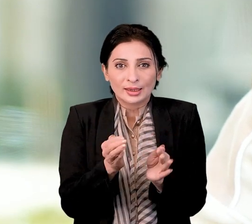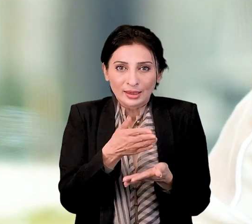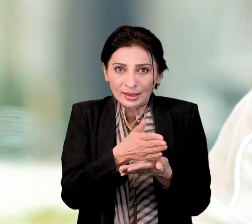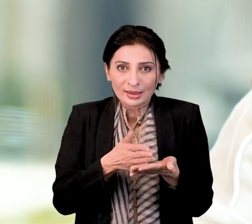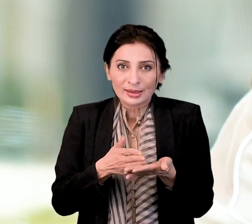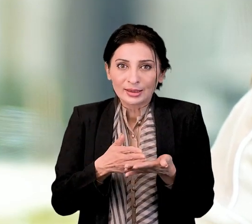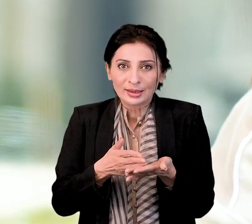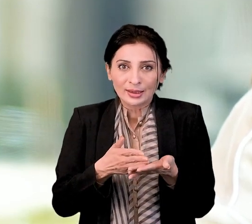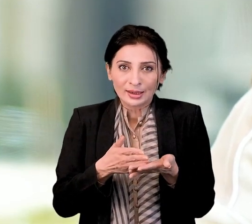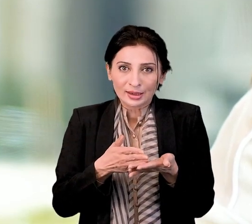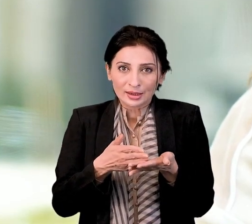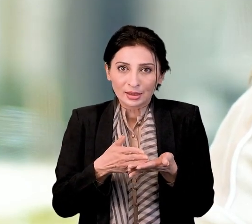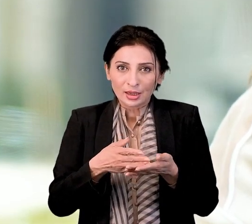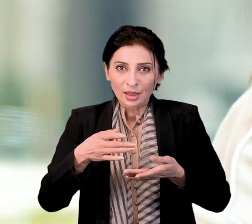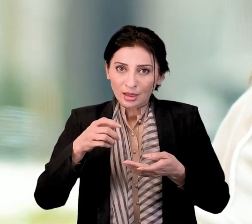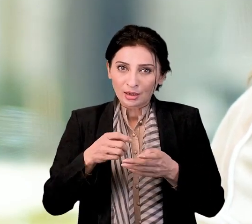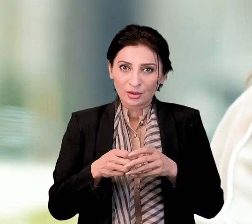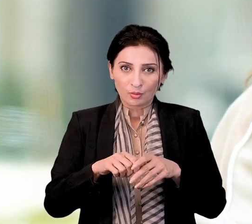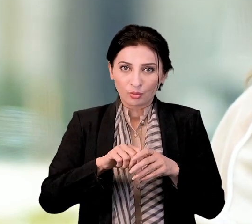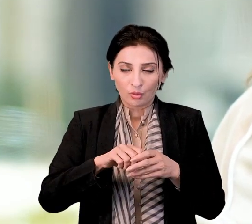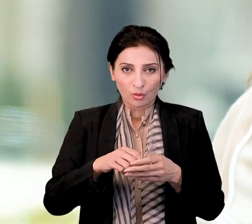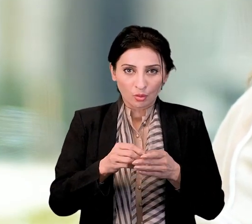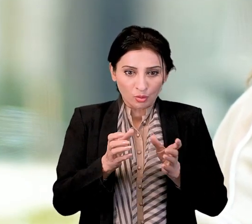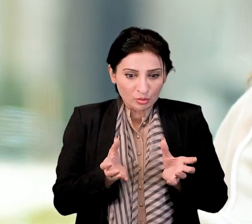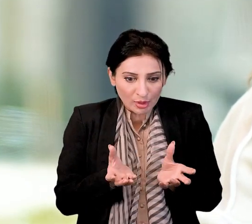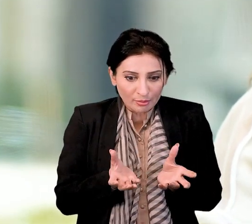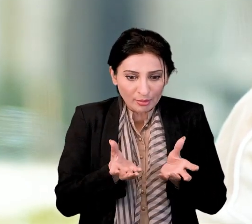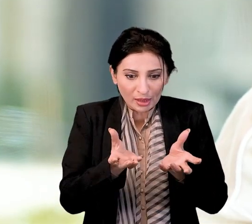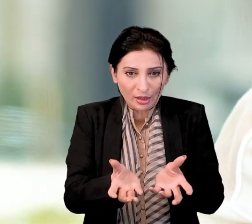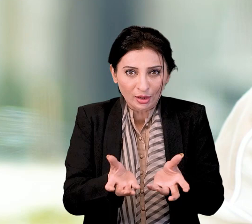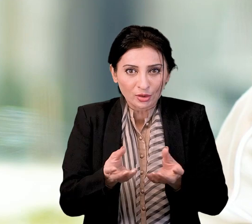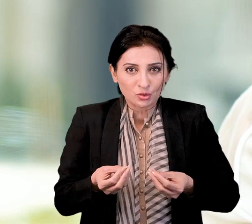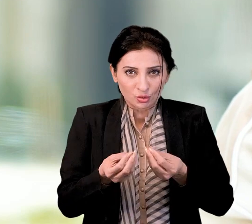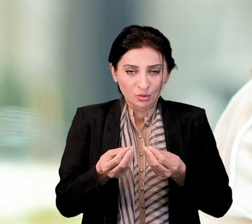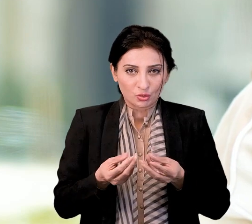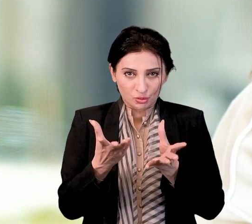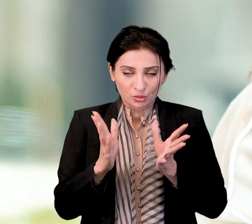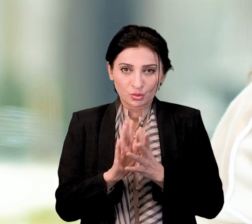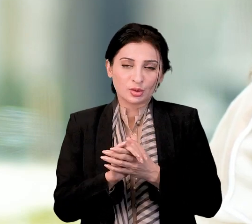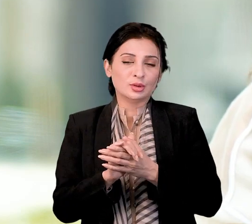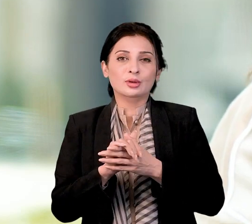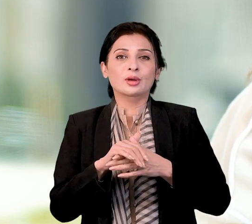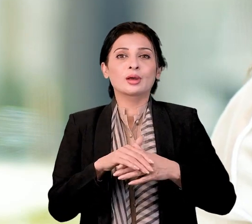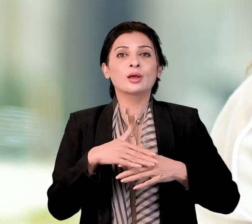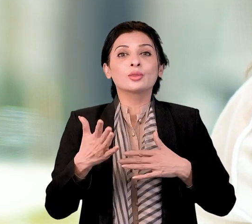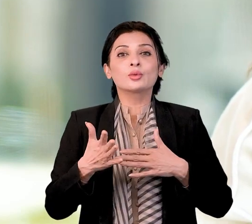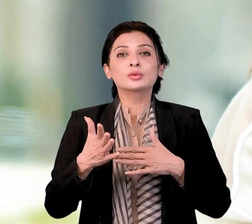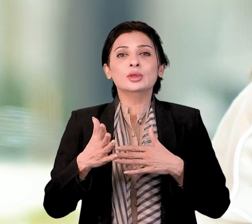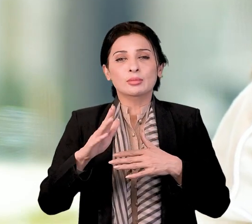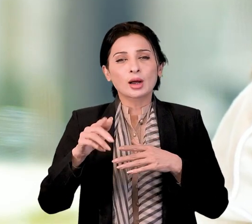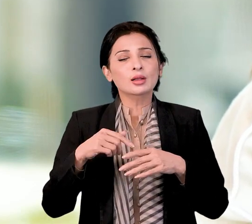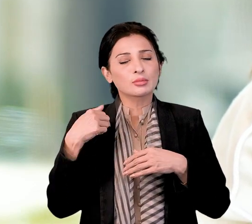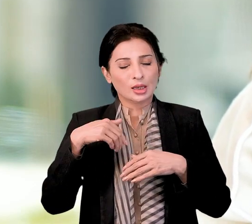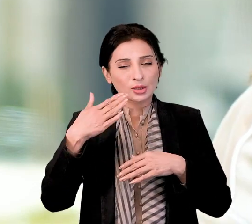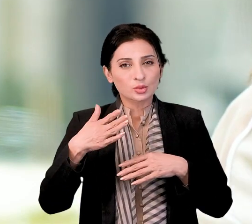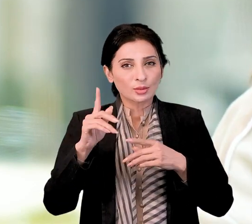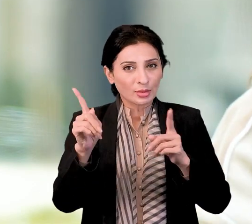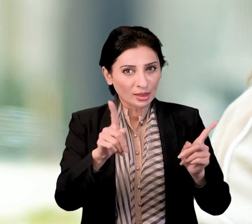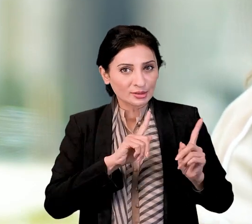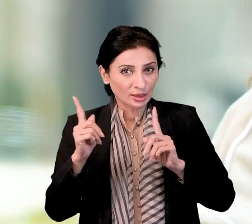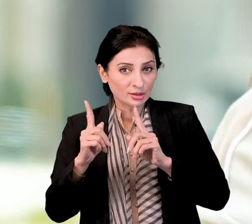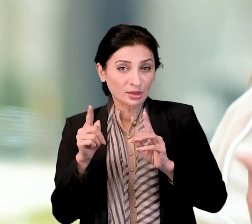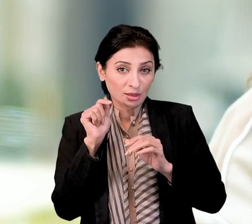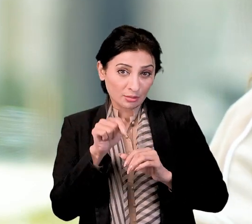baking, there was so much love and support that I received and appreciation that I decided to do